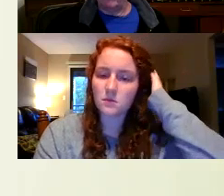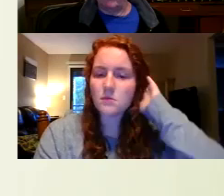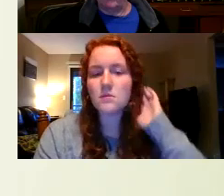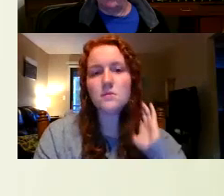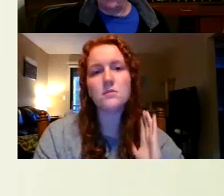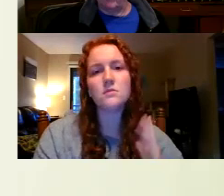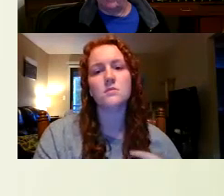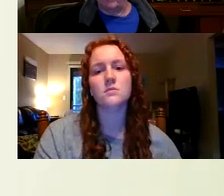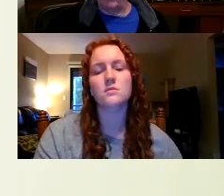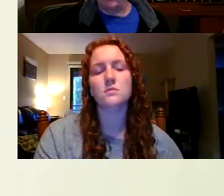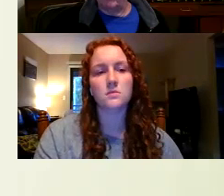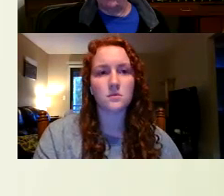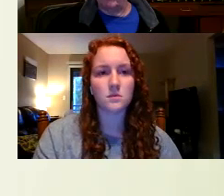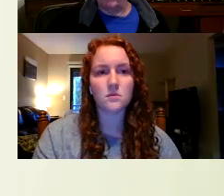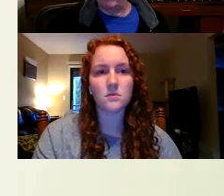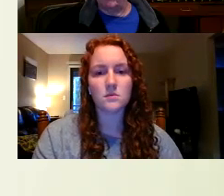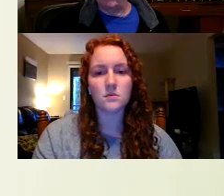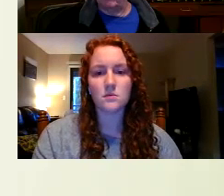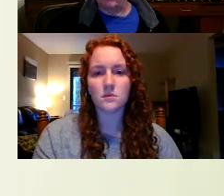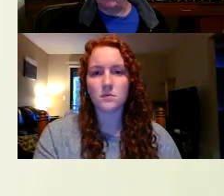them to